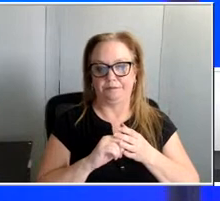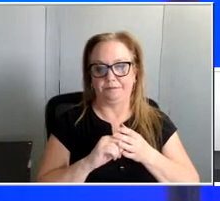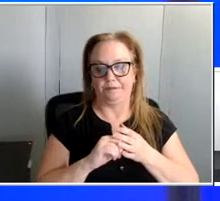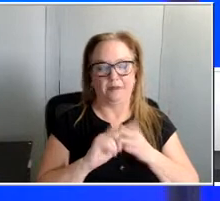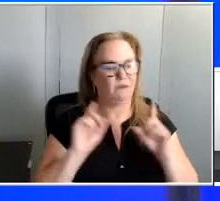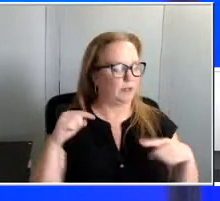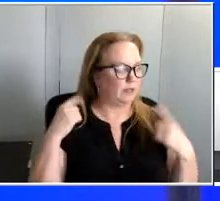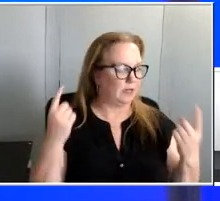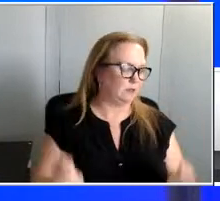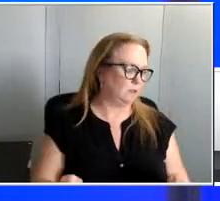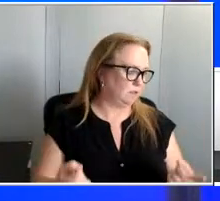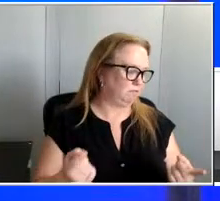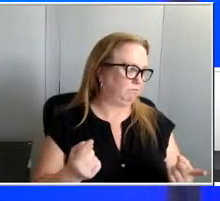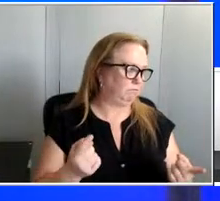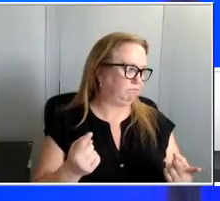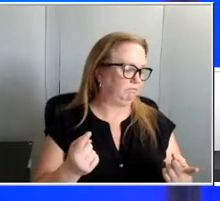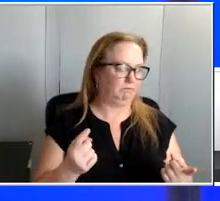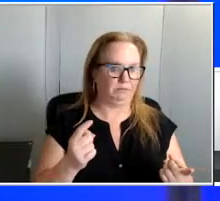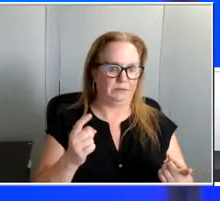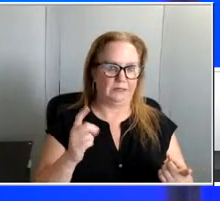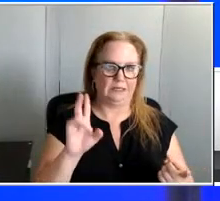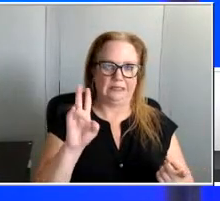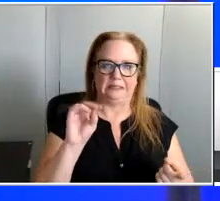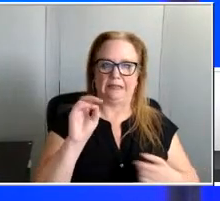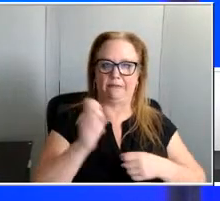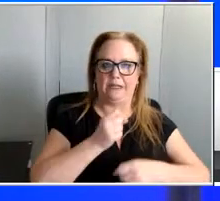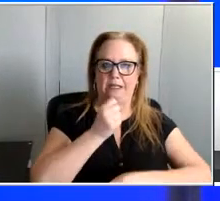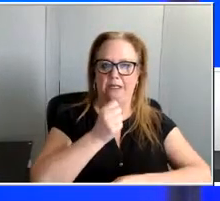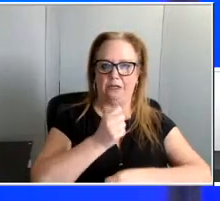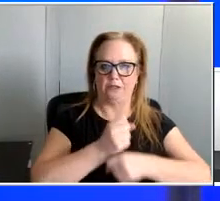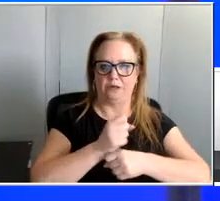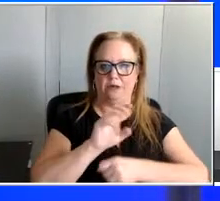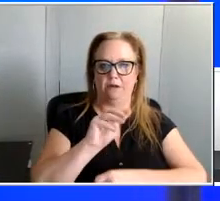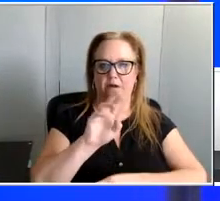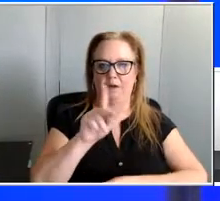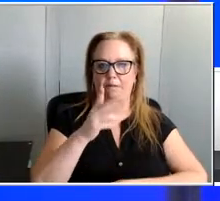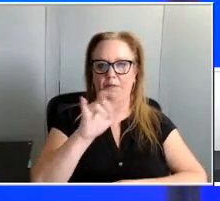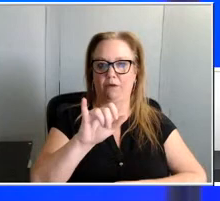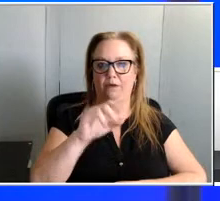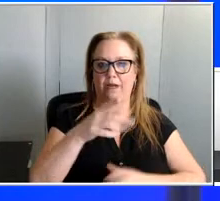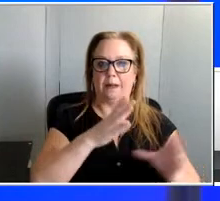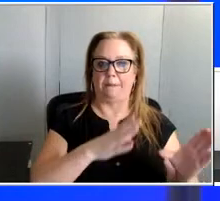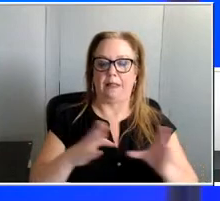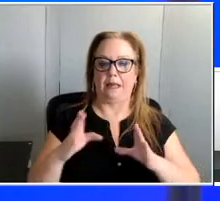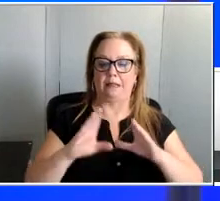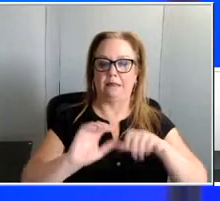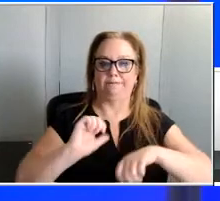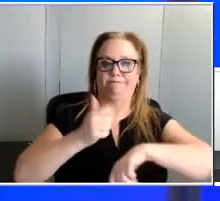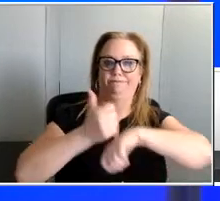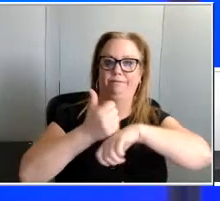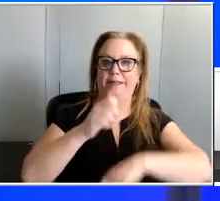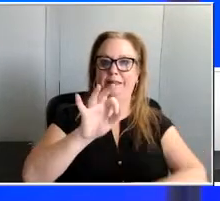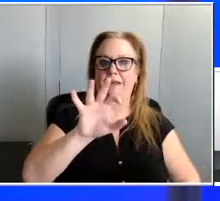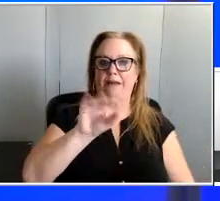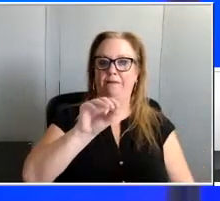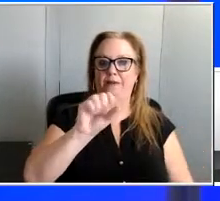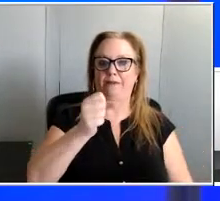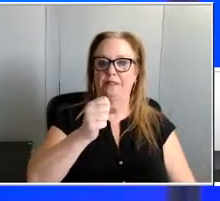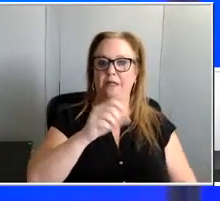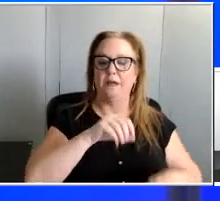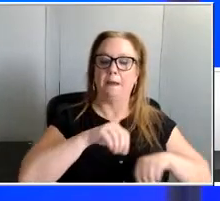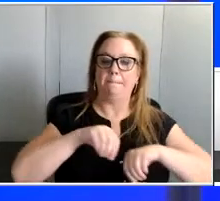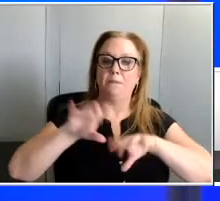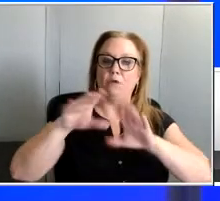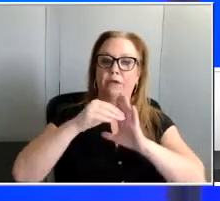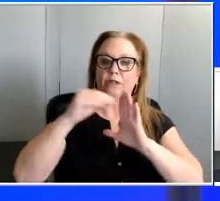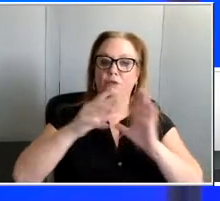last, got to think about this, 70 years, with the Murphy Plan that came out in the 50s, moving students out into the rural setting to